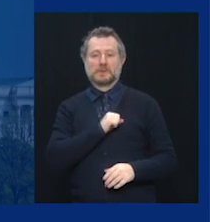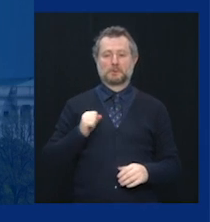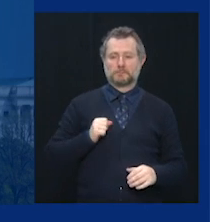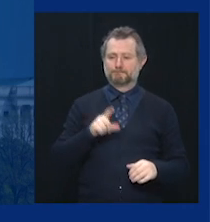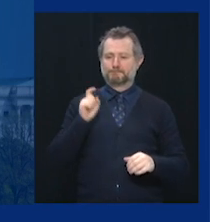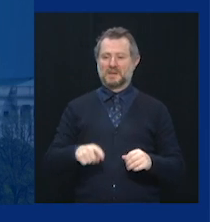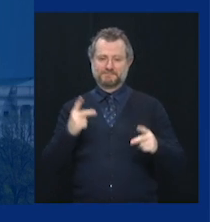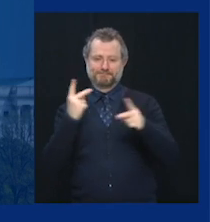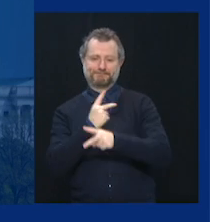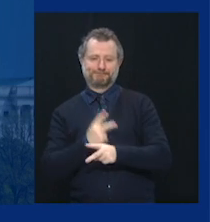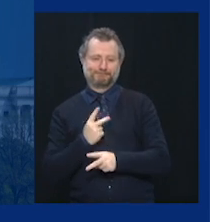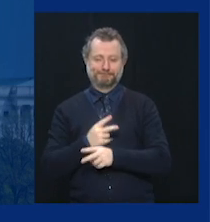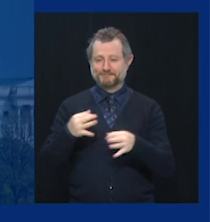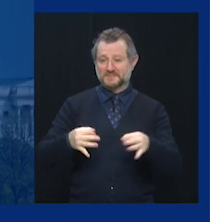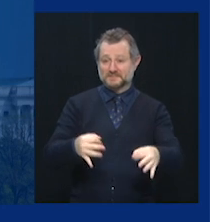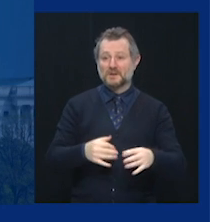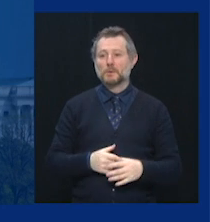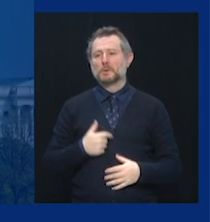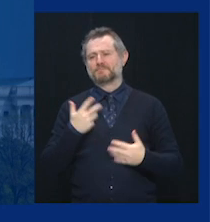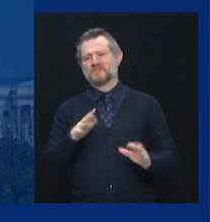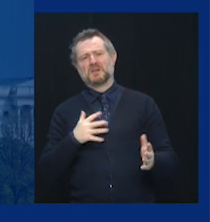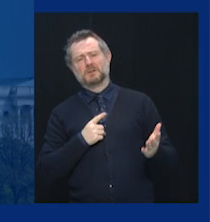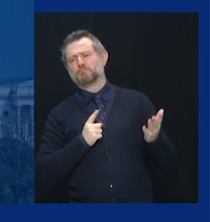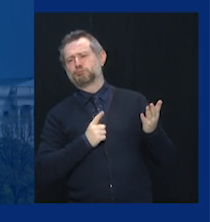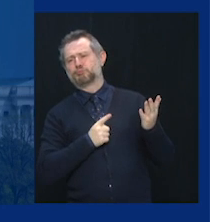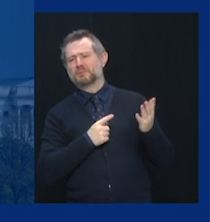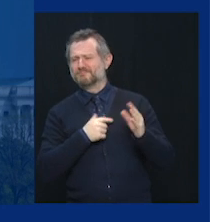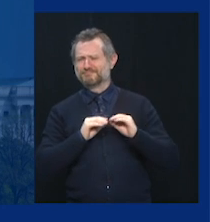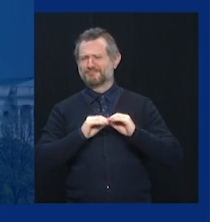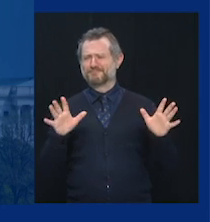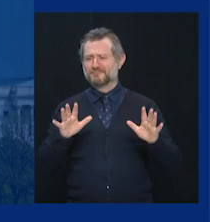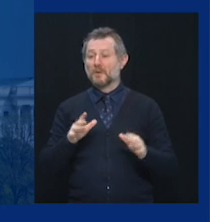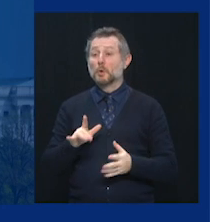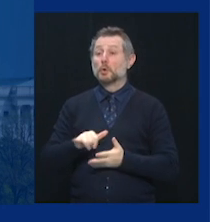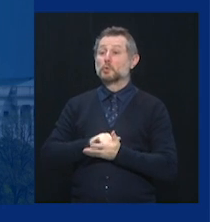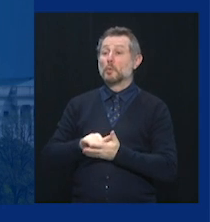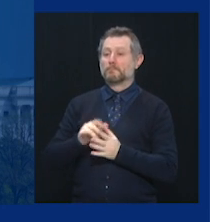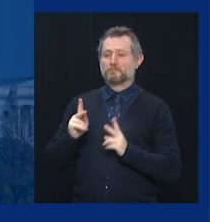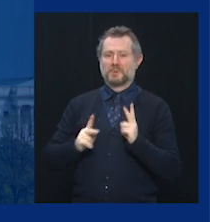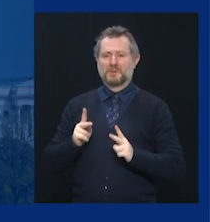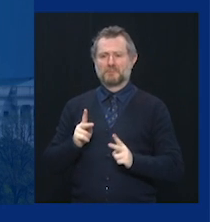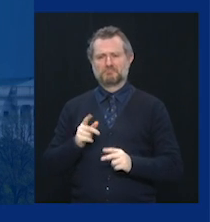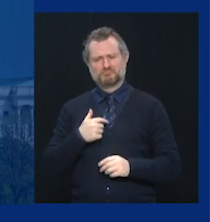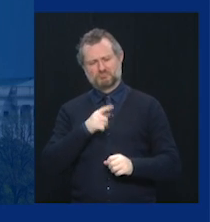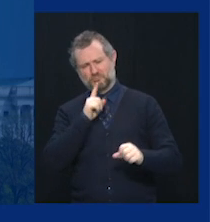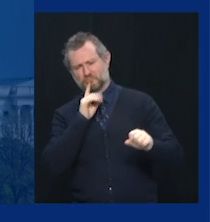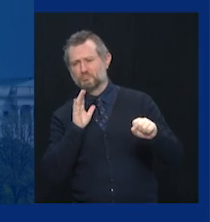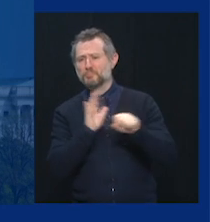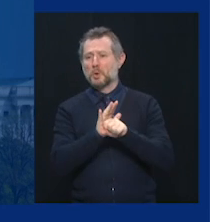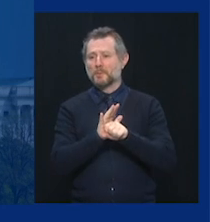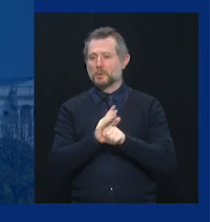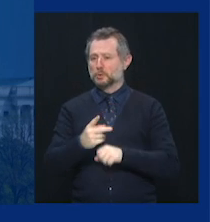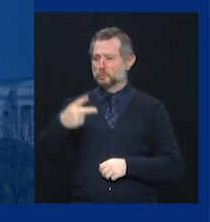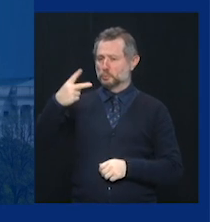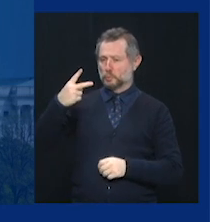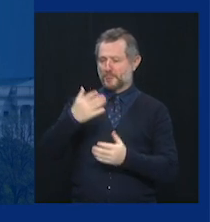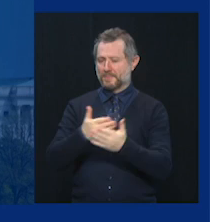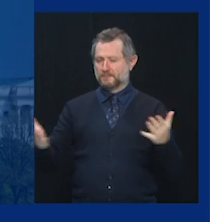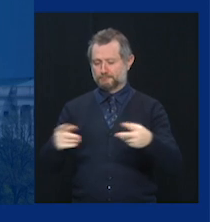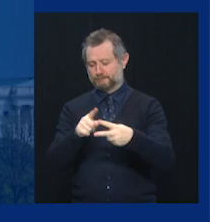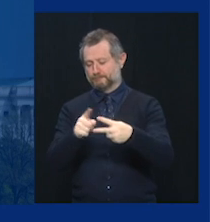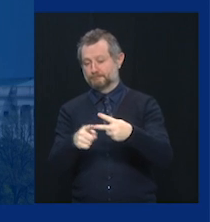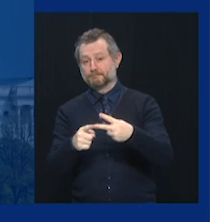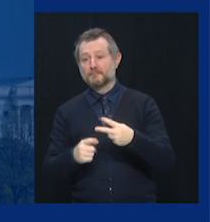it clear that New Yorkers are firmly committed to two things: our